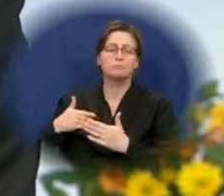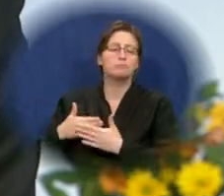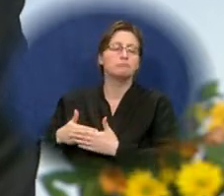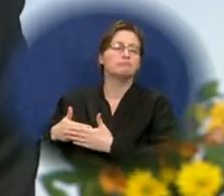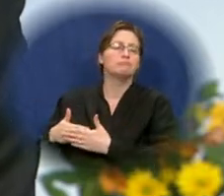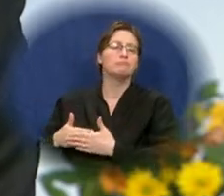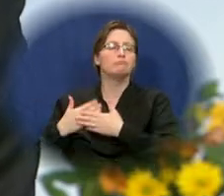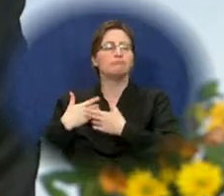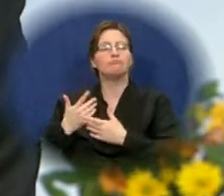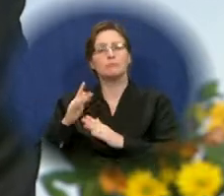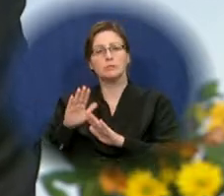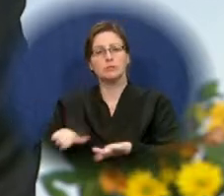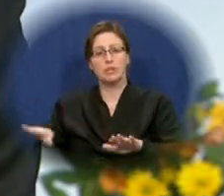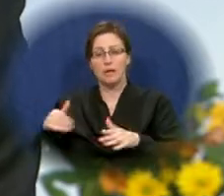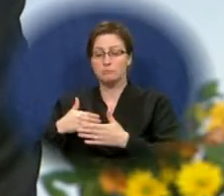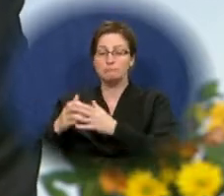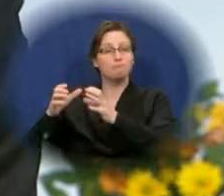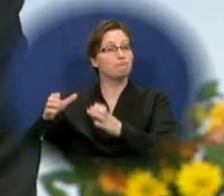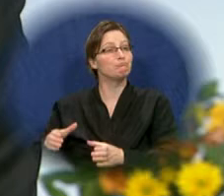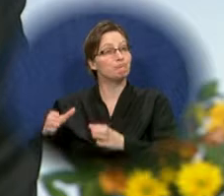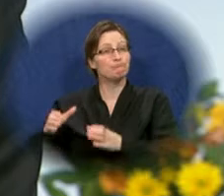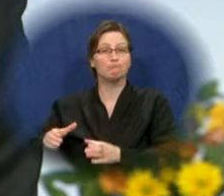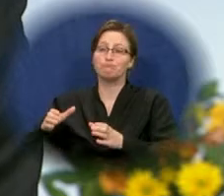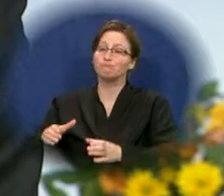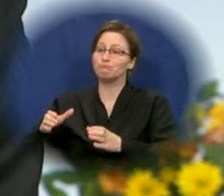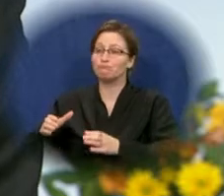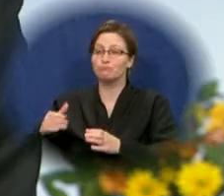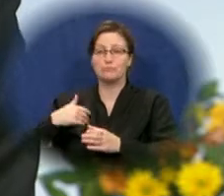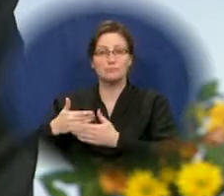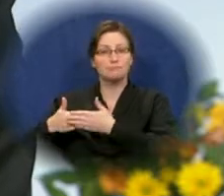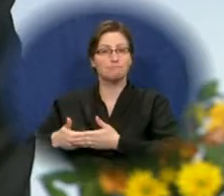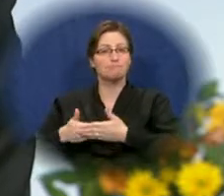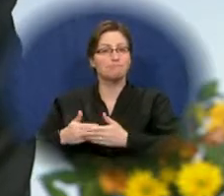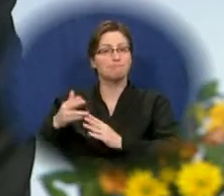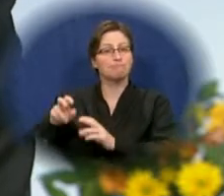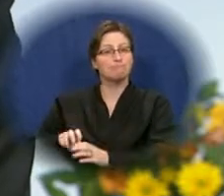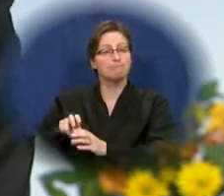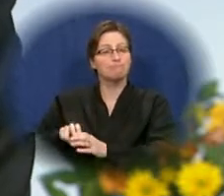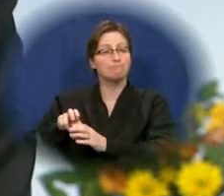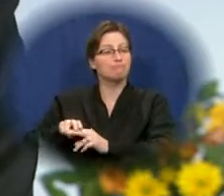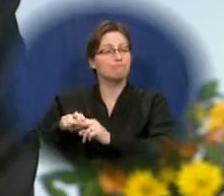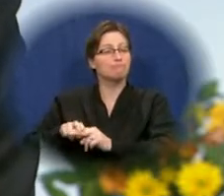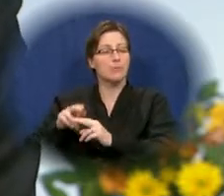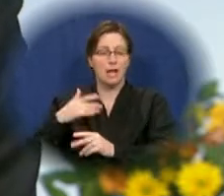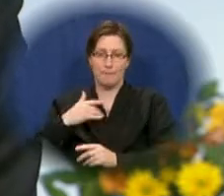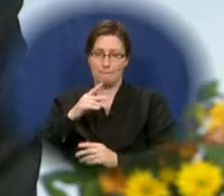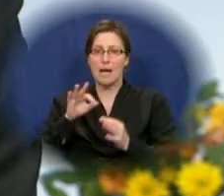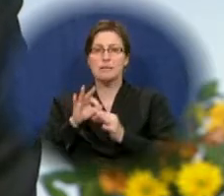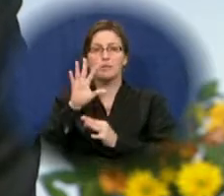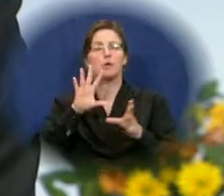weaned child on its mother's lap, so is my soul within me.